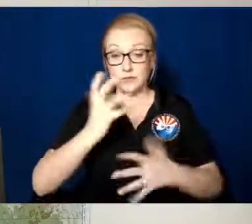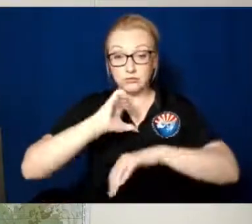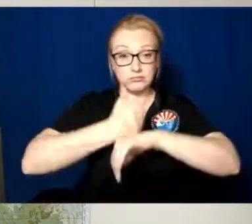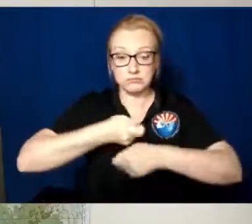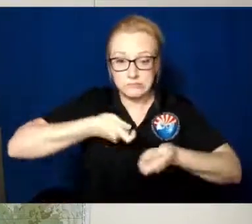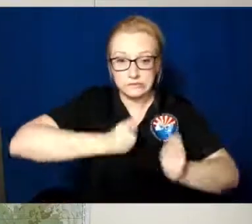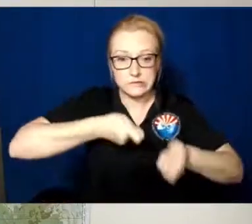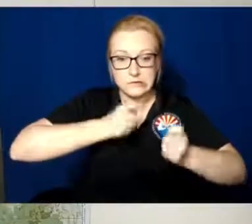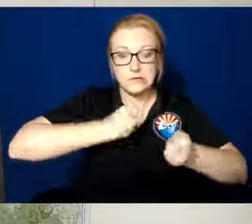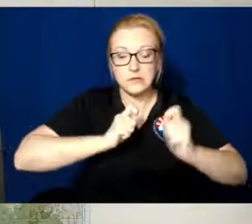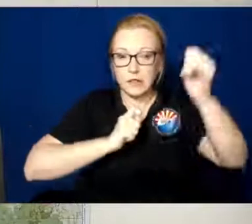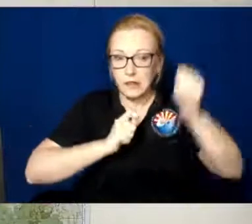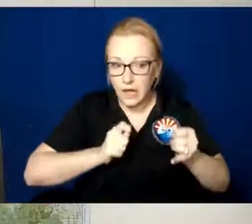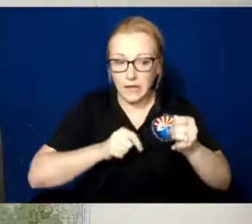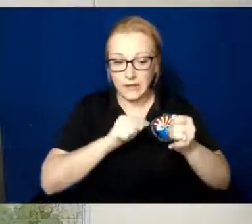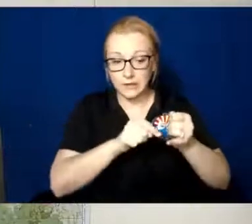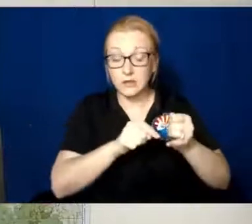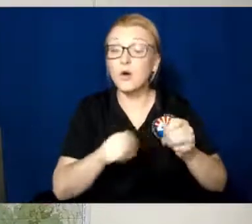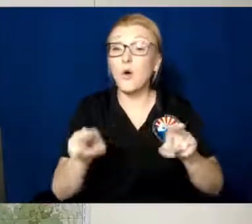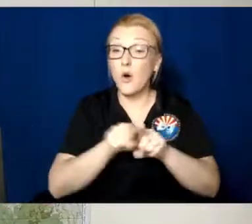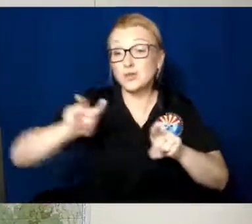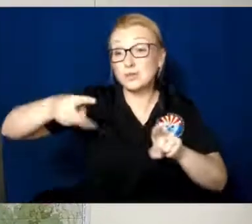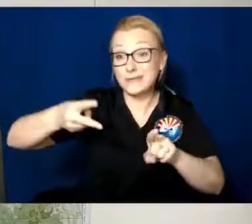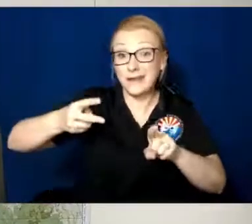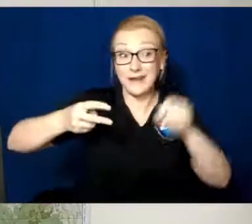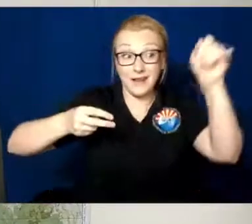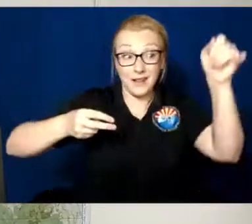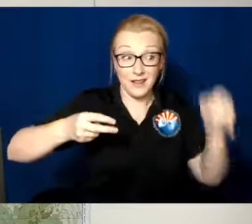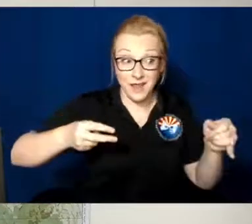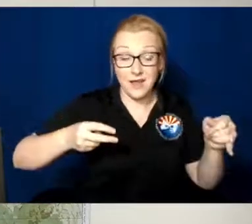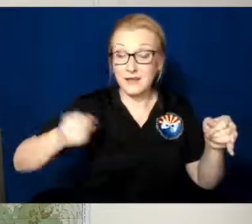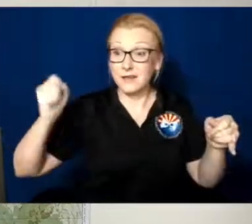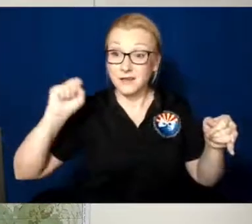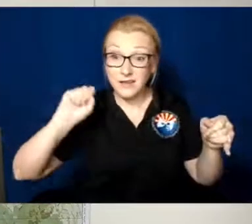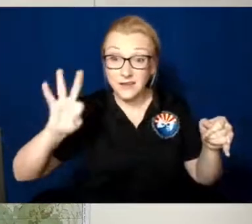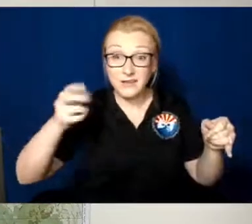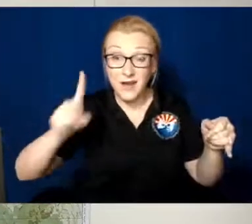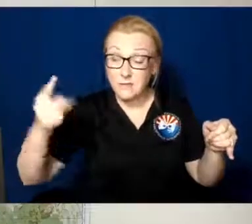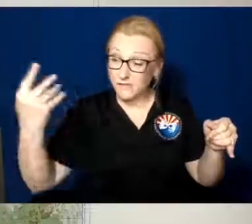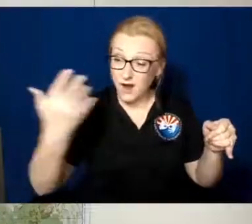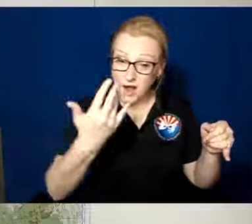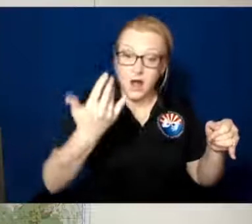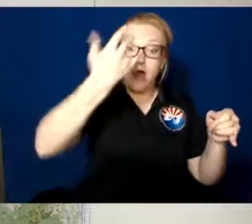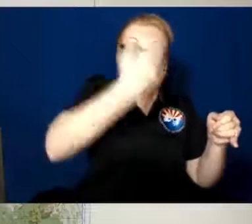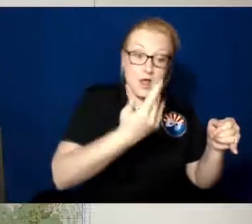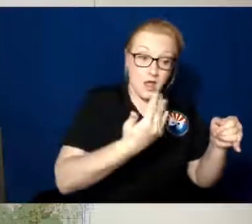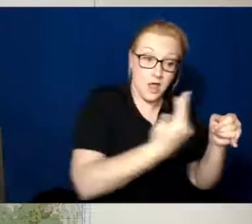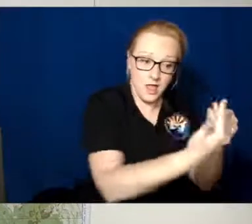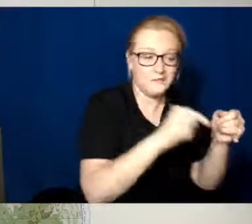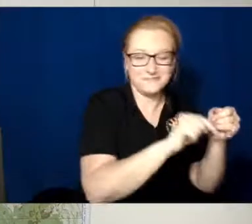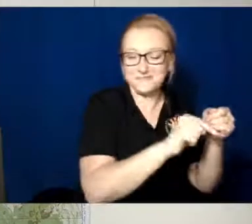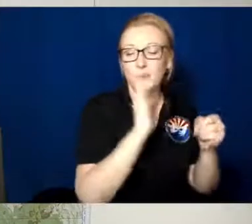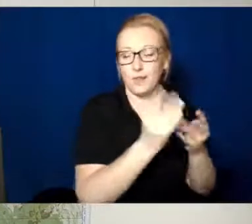that. We've got some indirect lines that are basically a contingency line in place there as well. So things are looking real